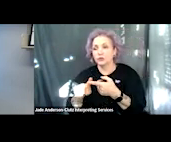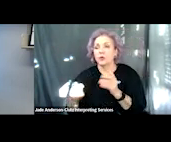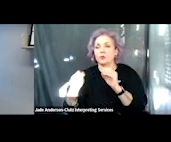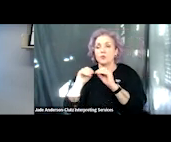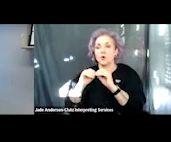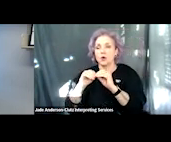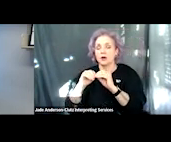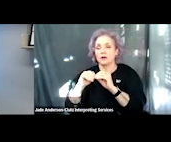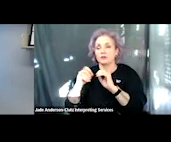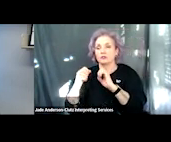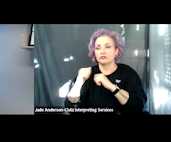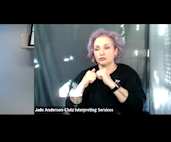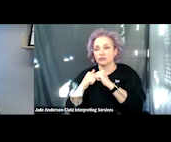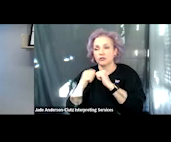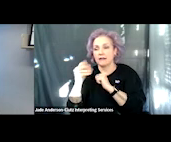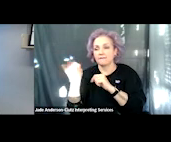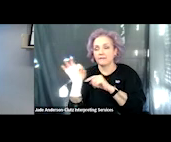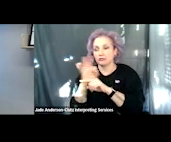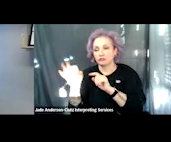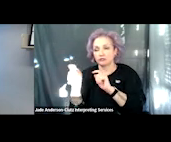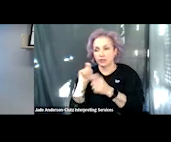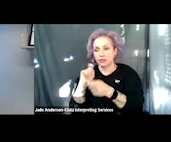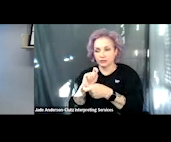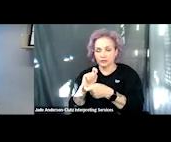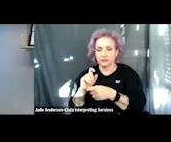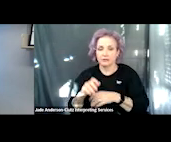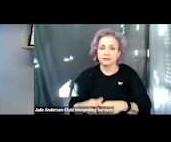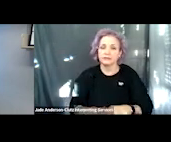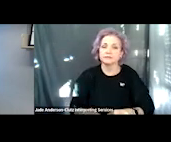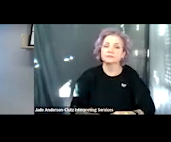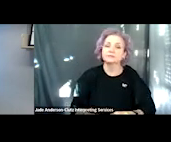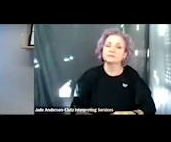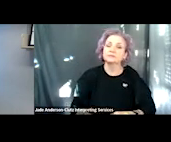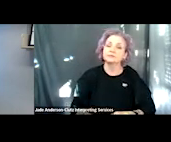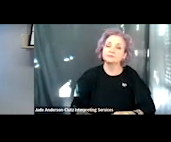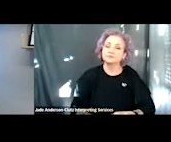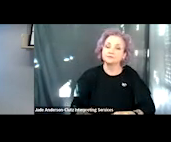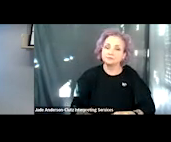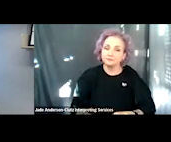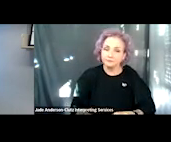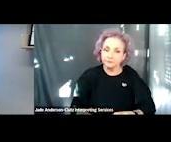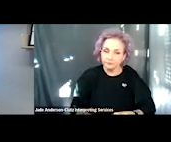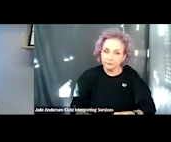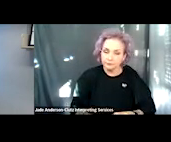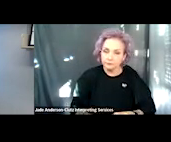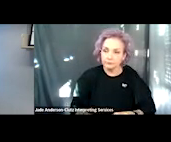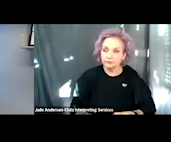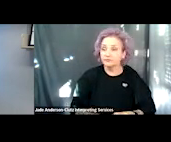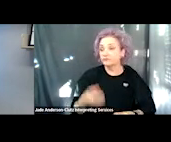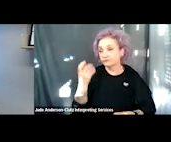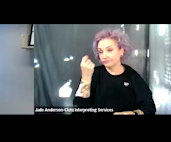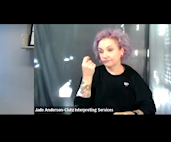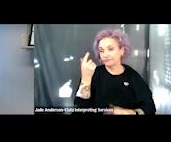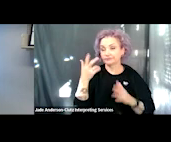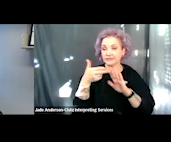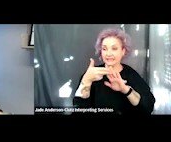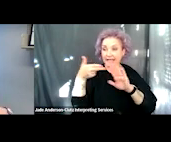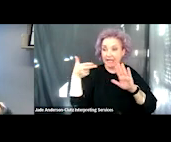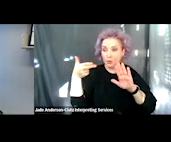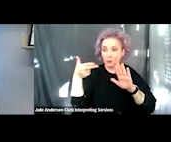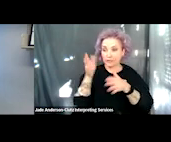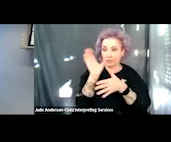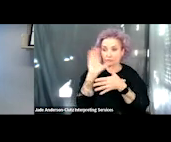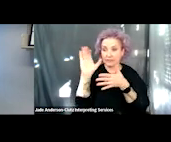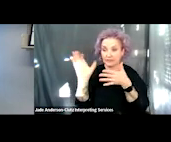of disorders, is that diagnostic criteria change over time. Okay, and so we're not necessarily,